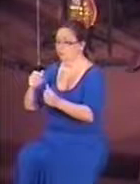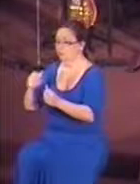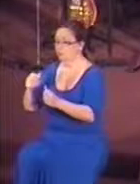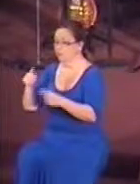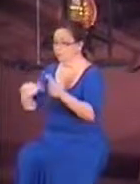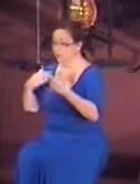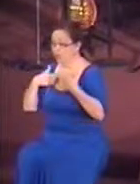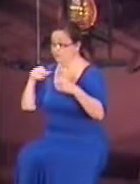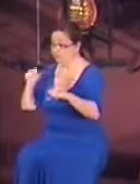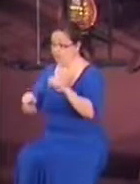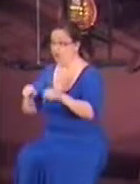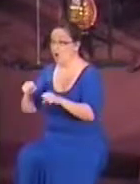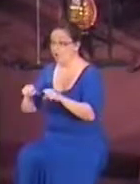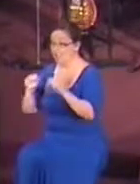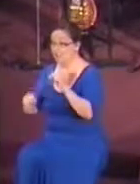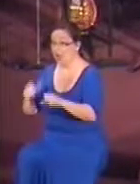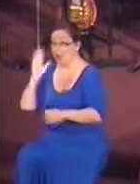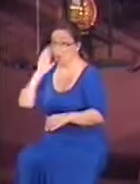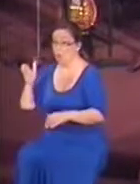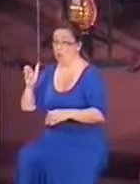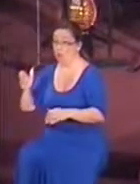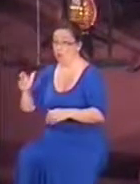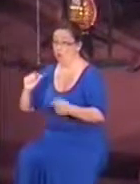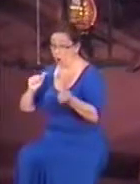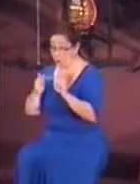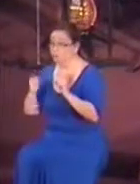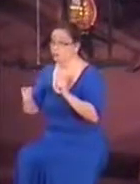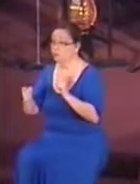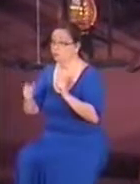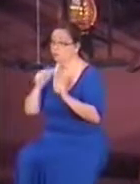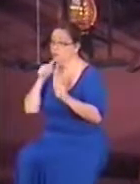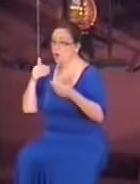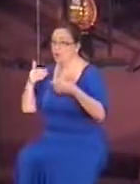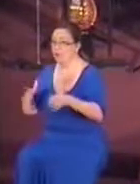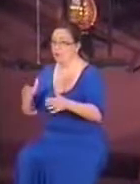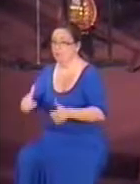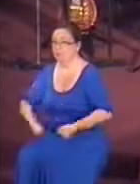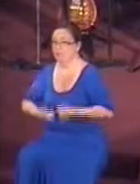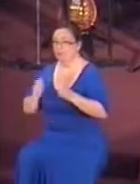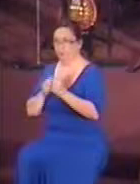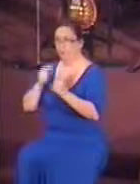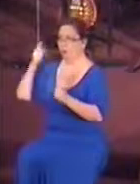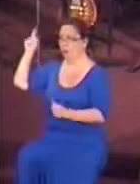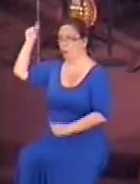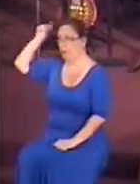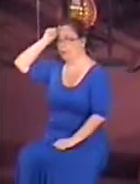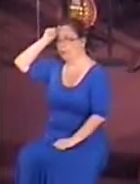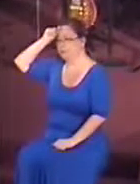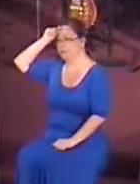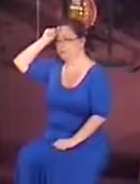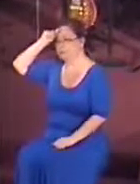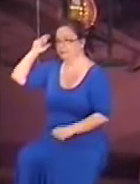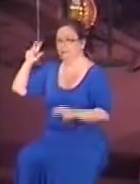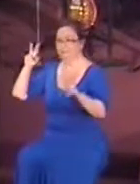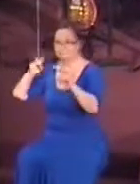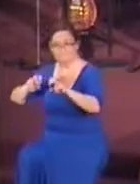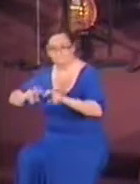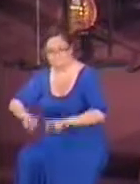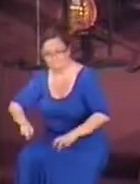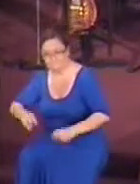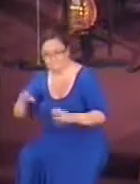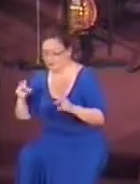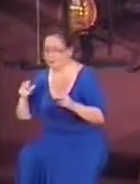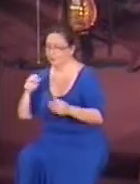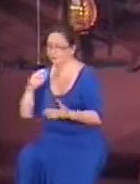you out. Don't leave your life with a question mark. Discover, search, find, look at the